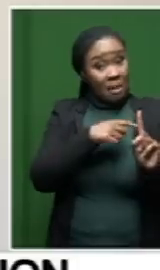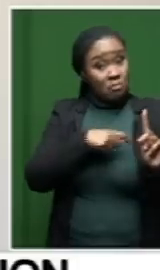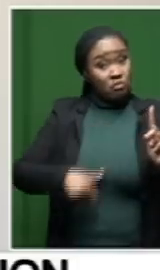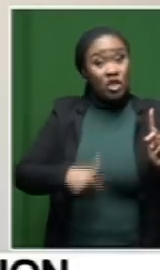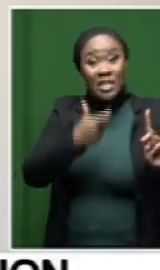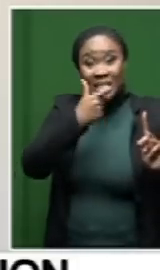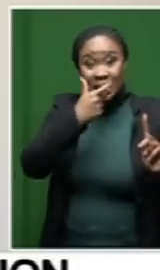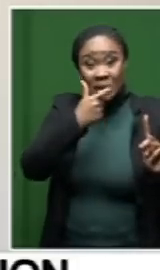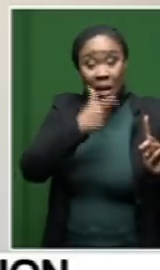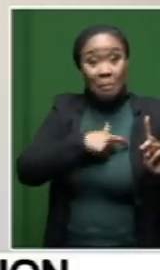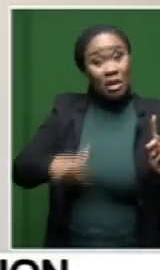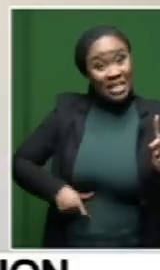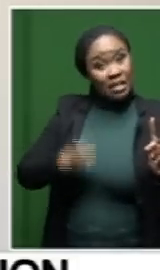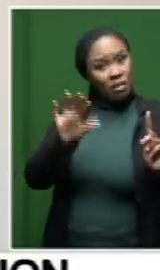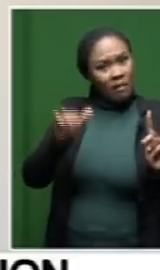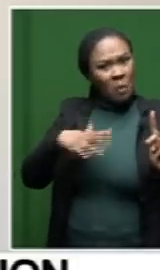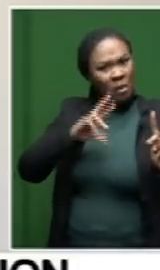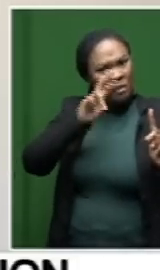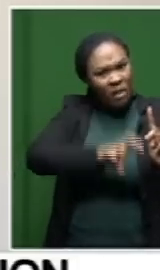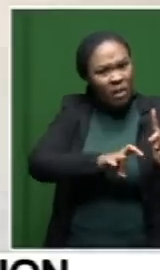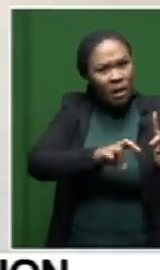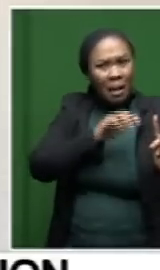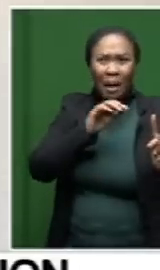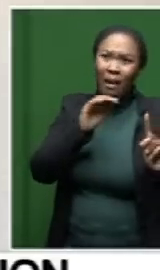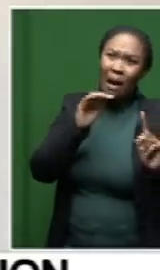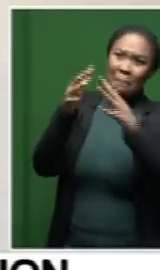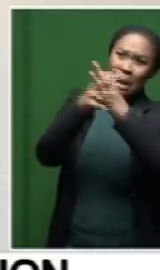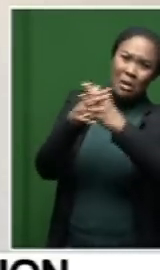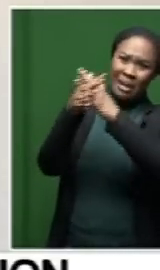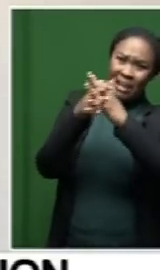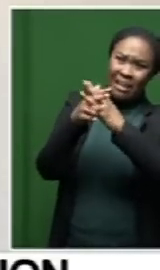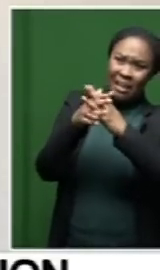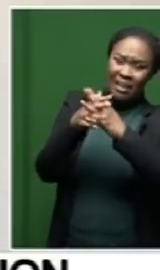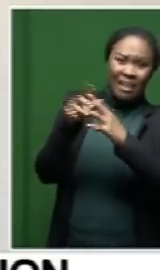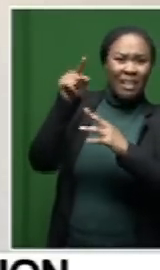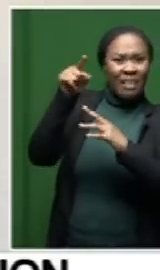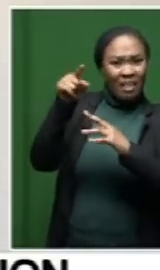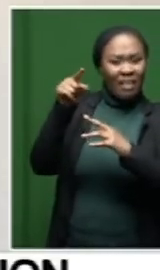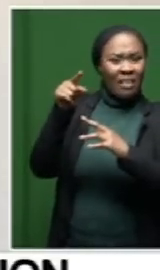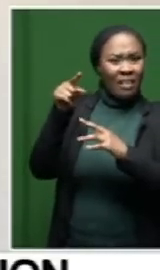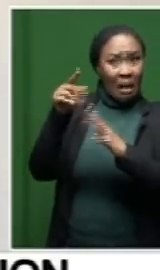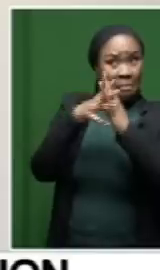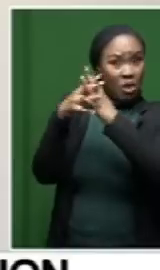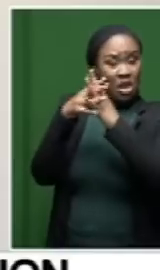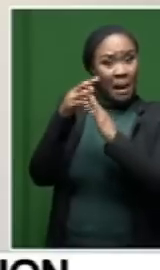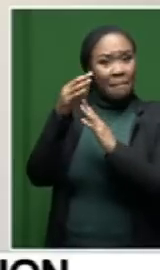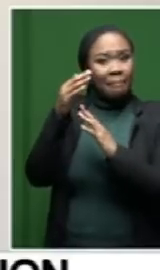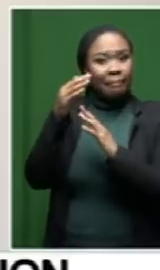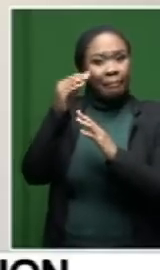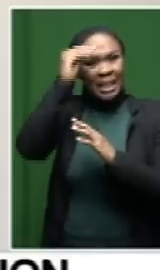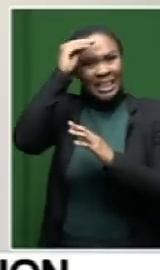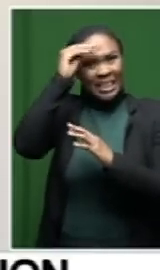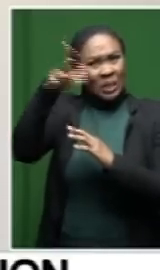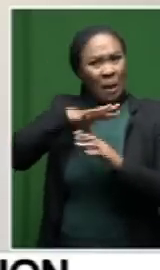a president of South Africa, you will go to an American law enforcement agency. I think we